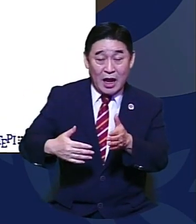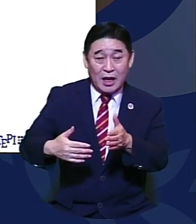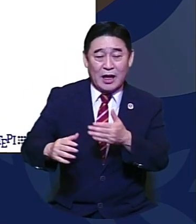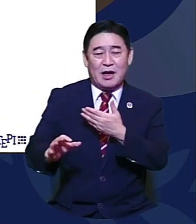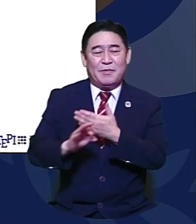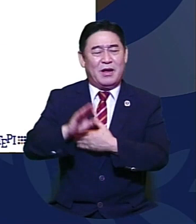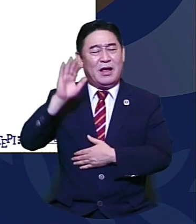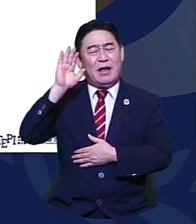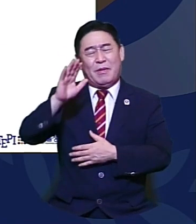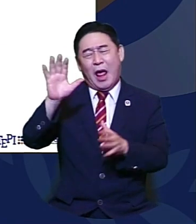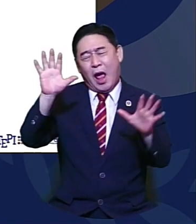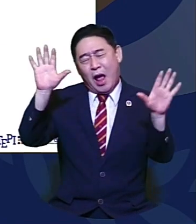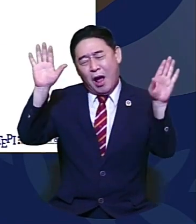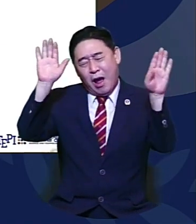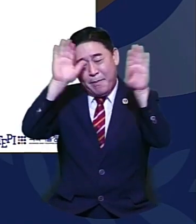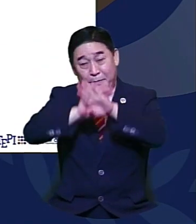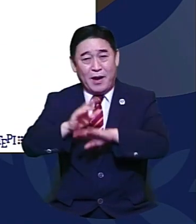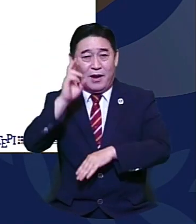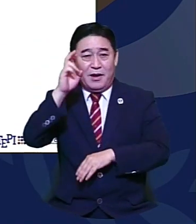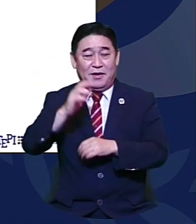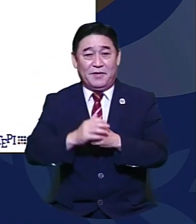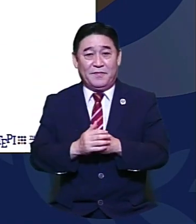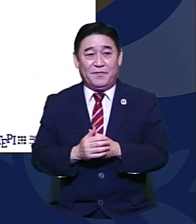gloomy. So